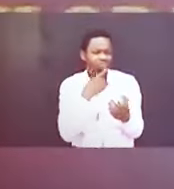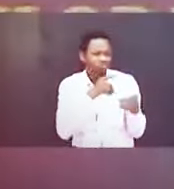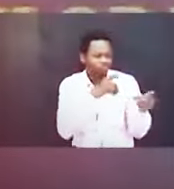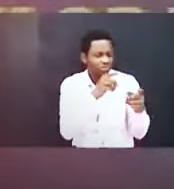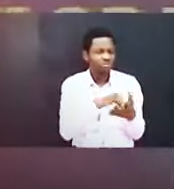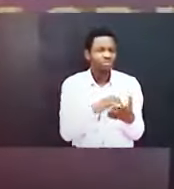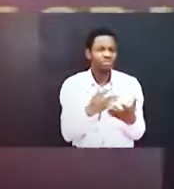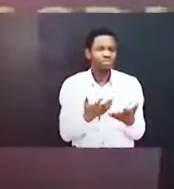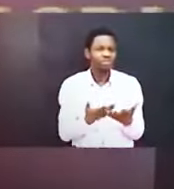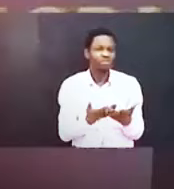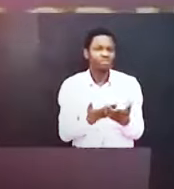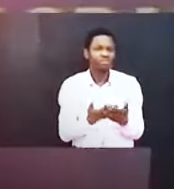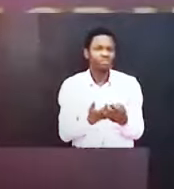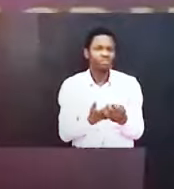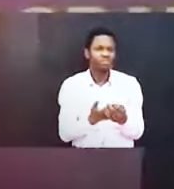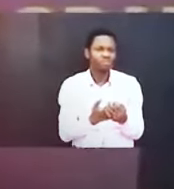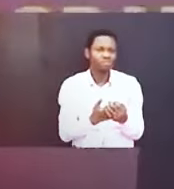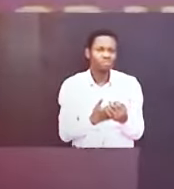the man will say,